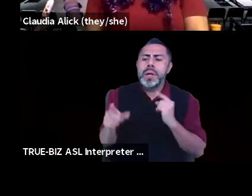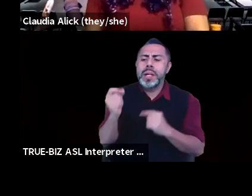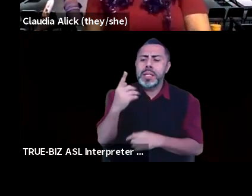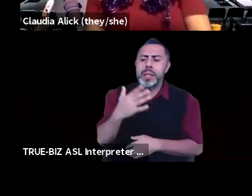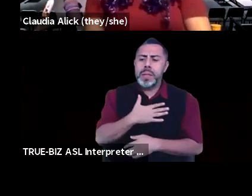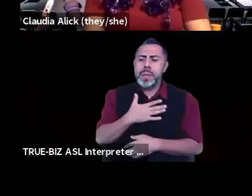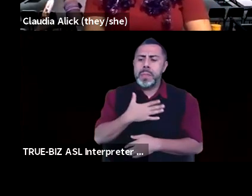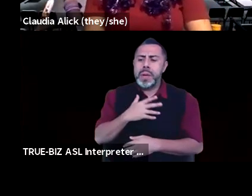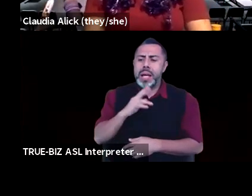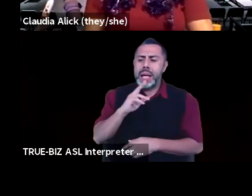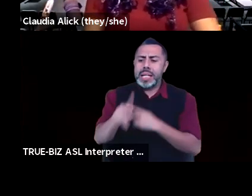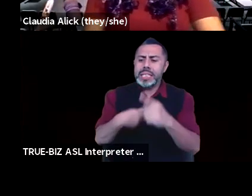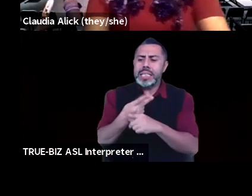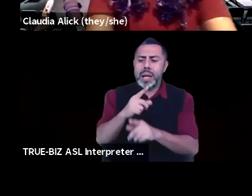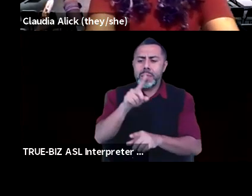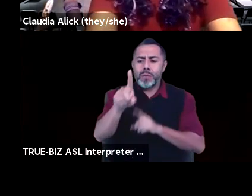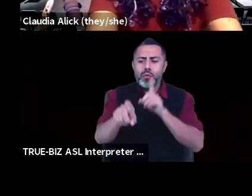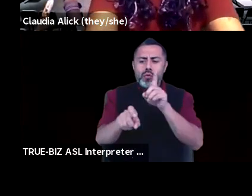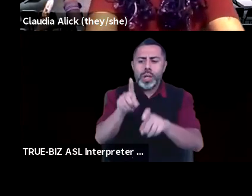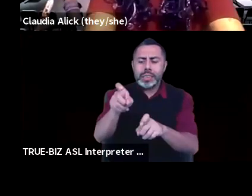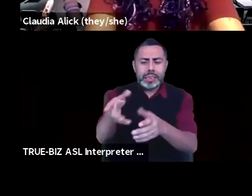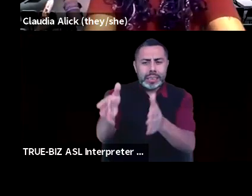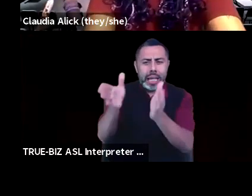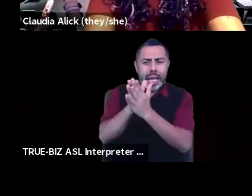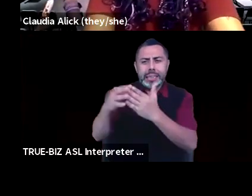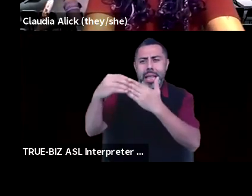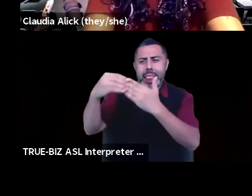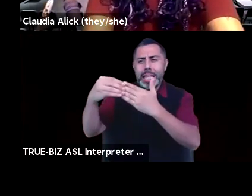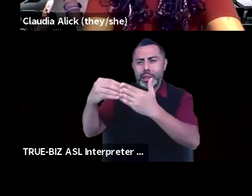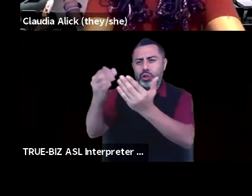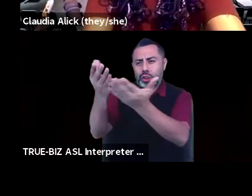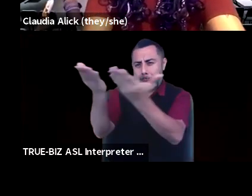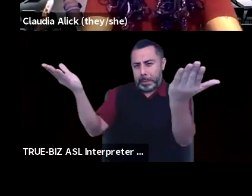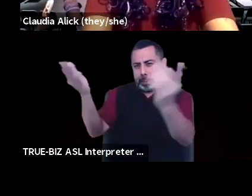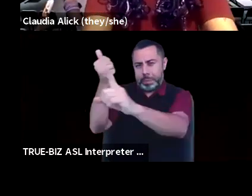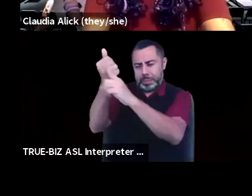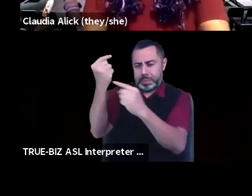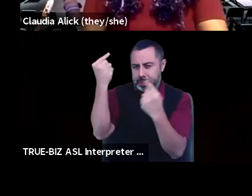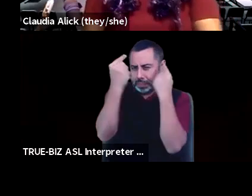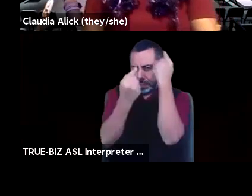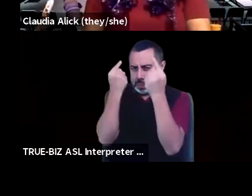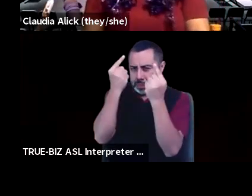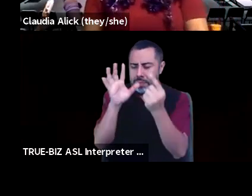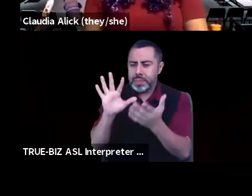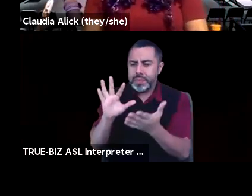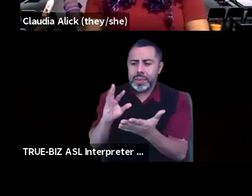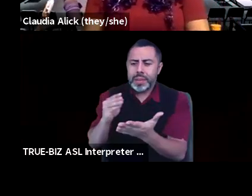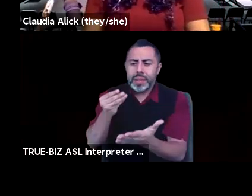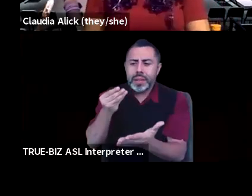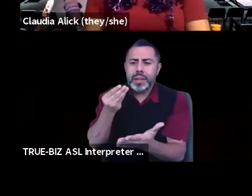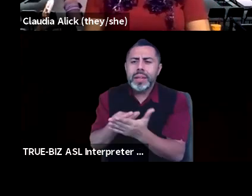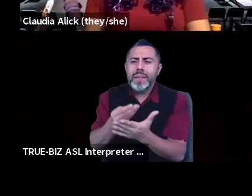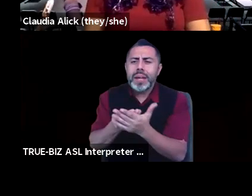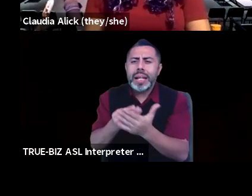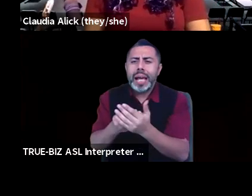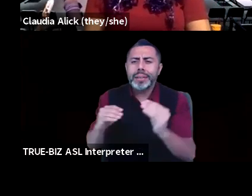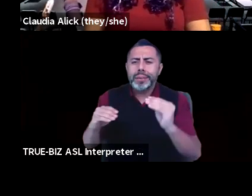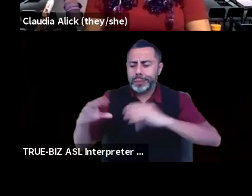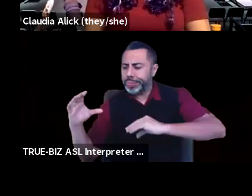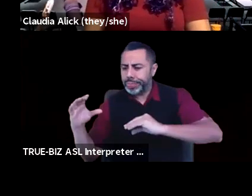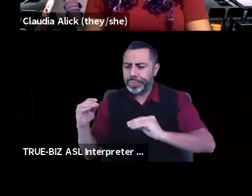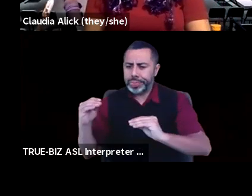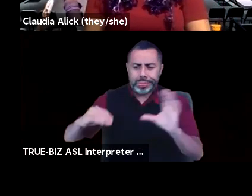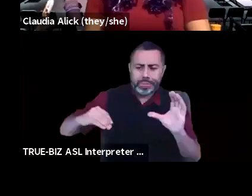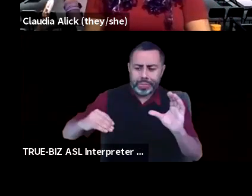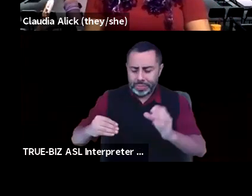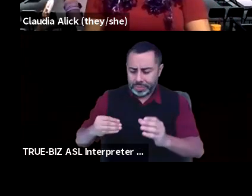offer leadership to be asking at this time is, where is the financial disparity in my community?